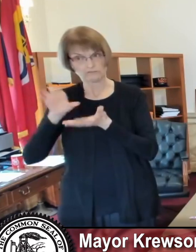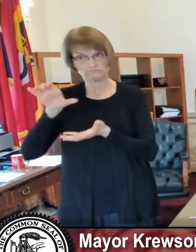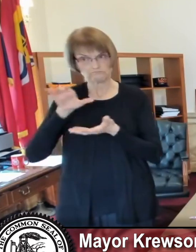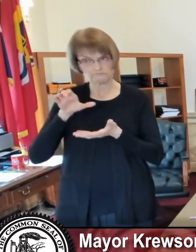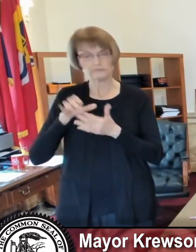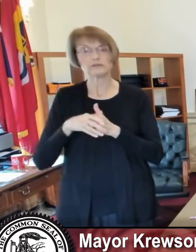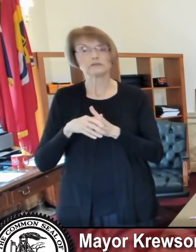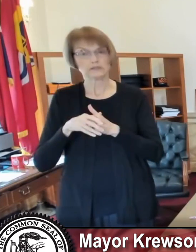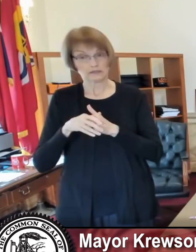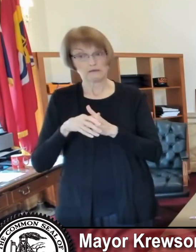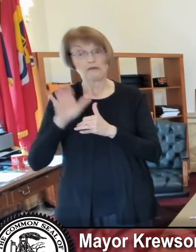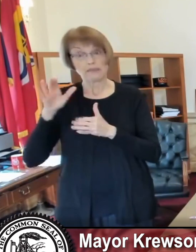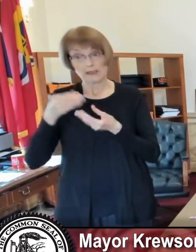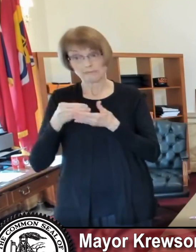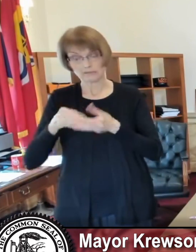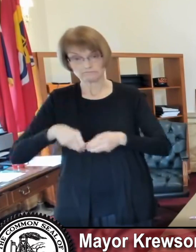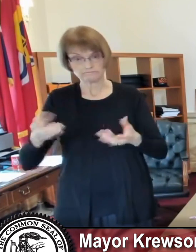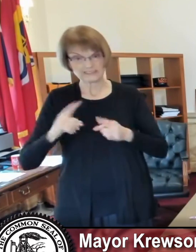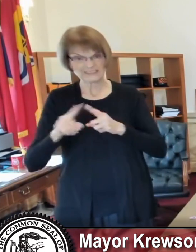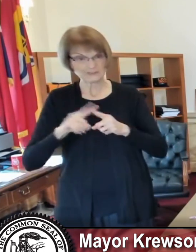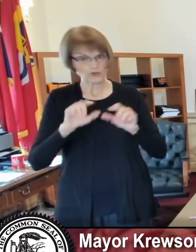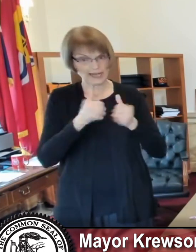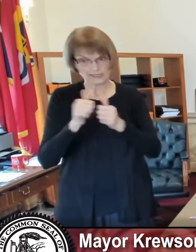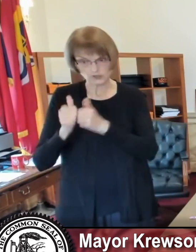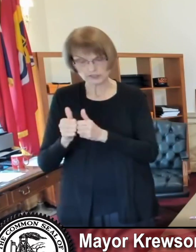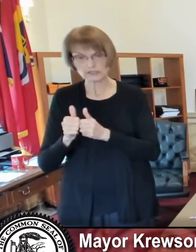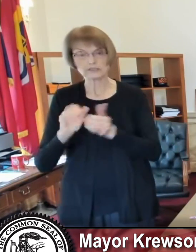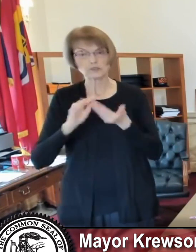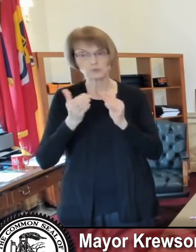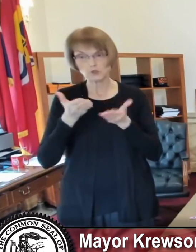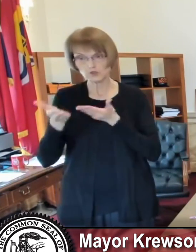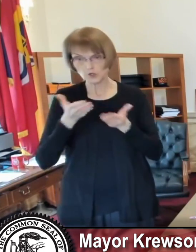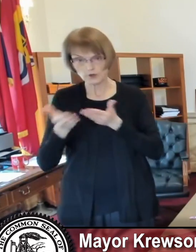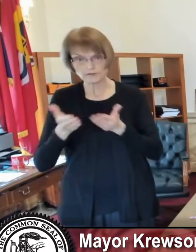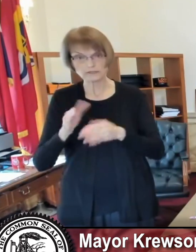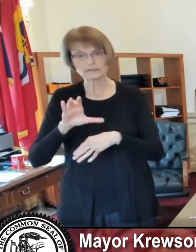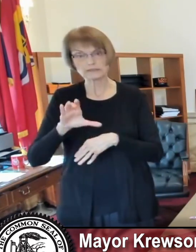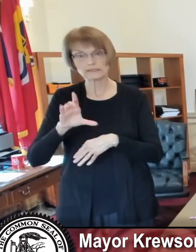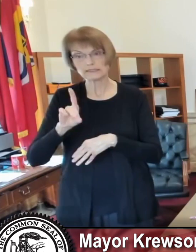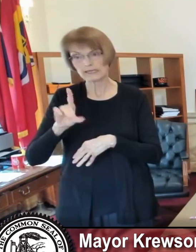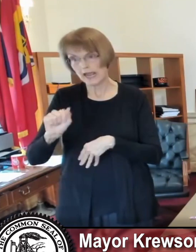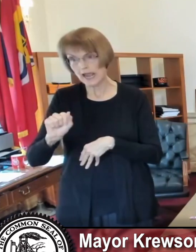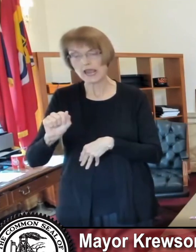We've gotten that out to various agencies, community service, CDA.